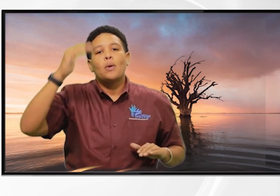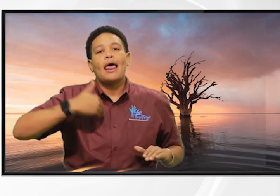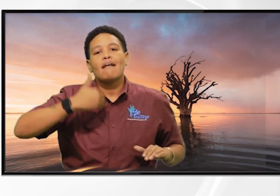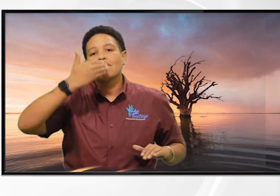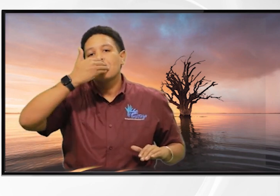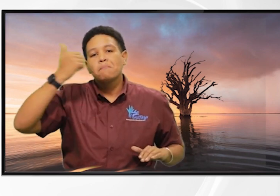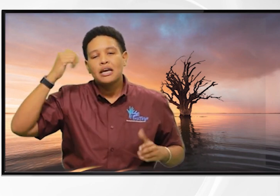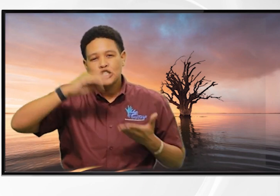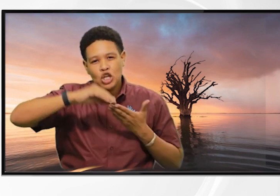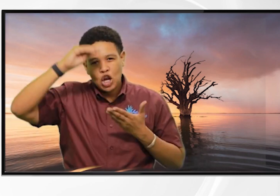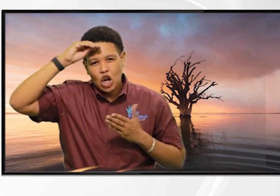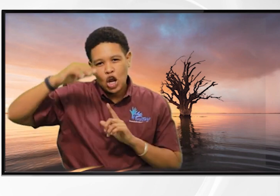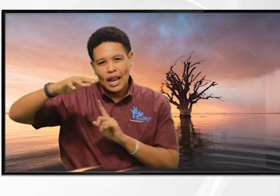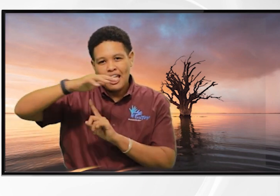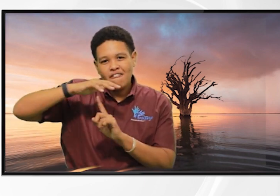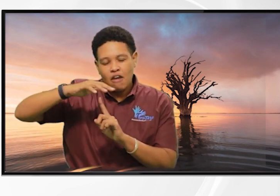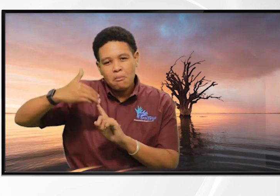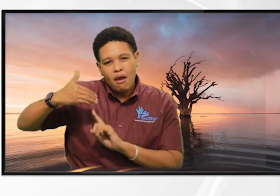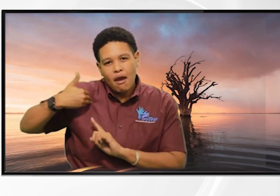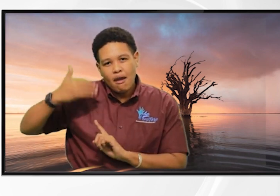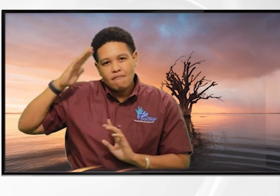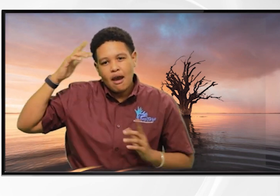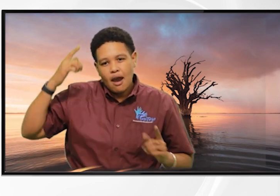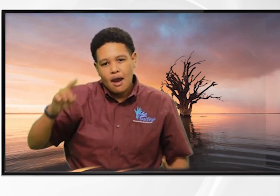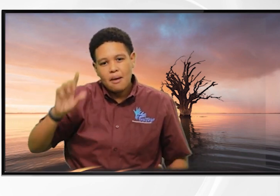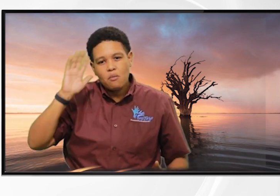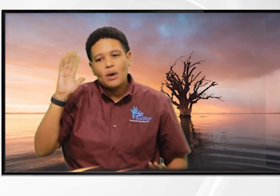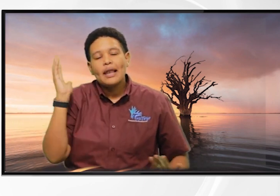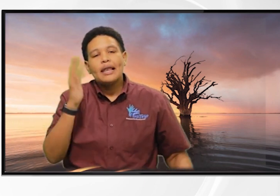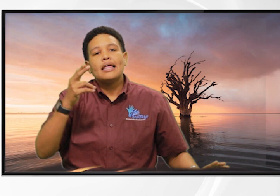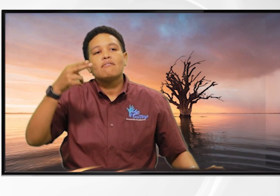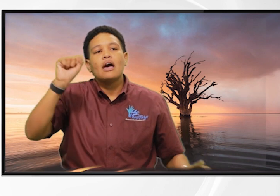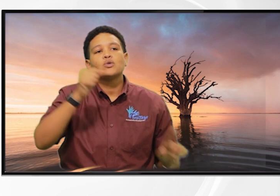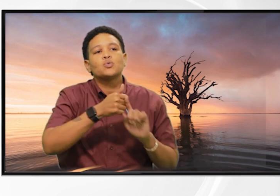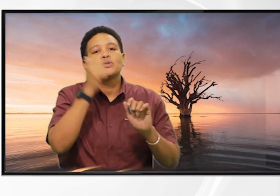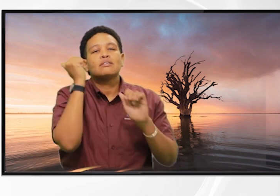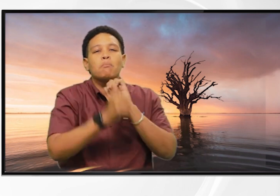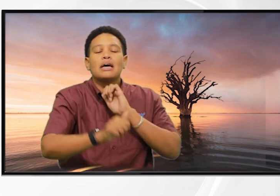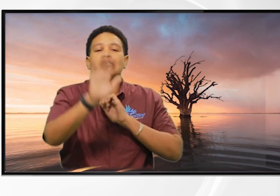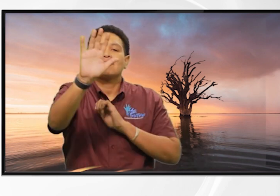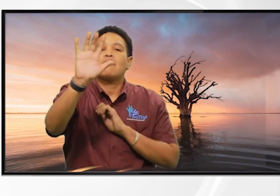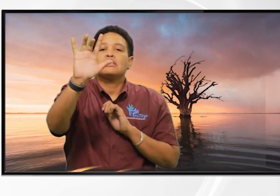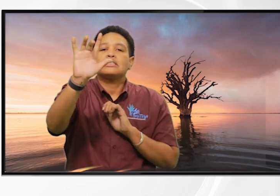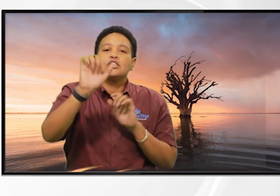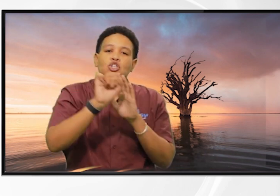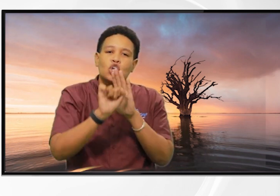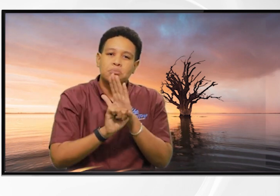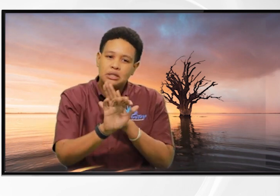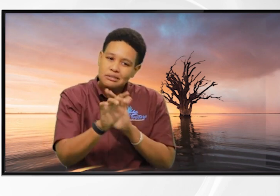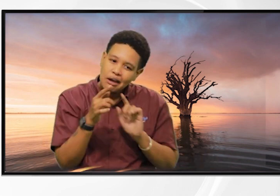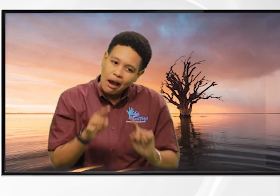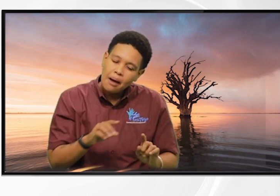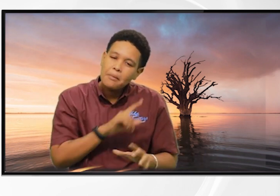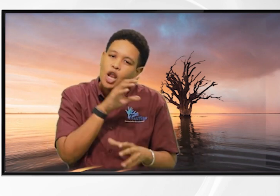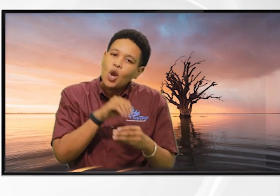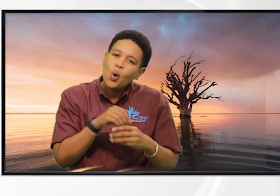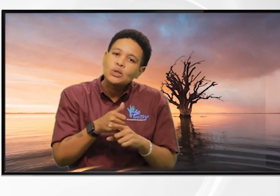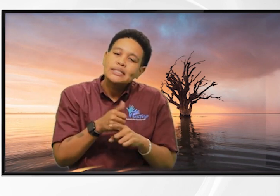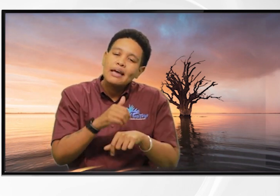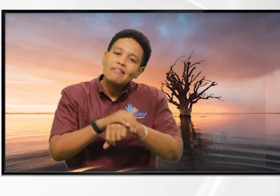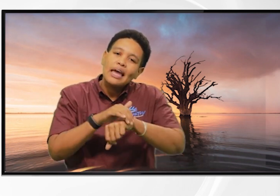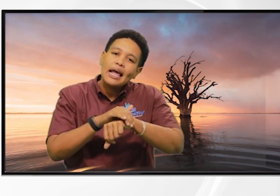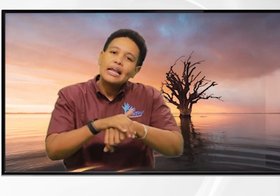best learning environment and leave high school passing 5 CSEC subjects, including